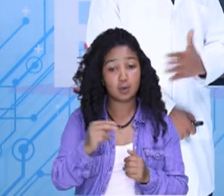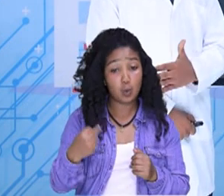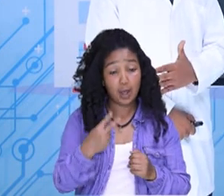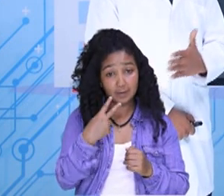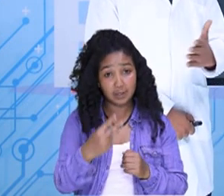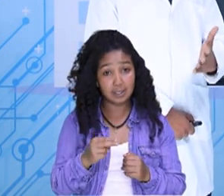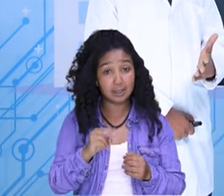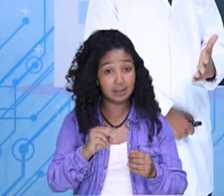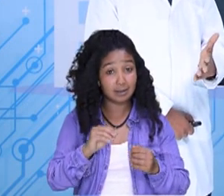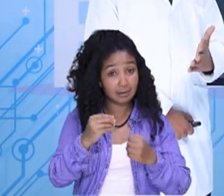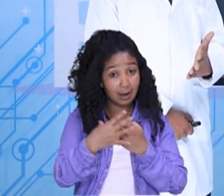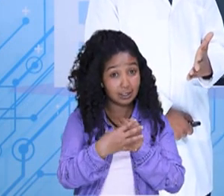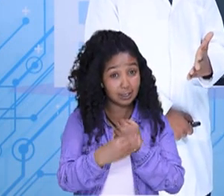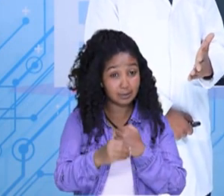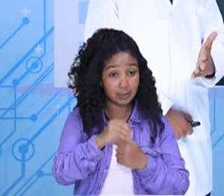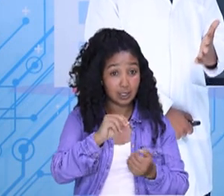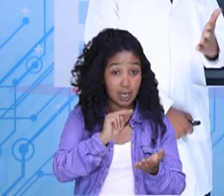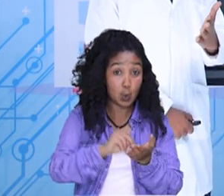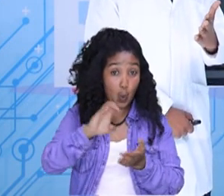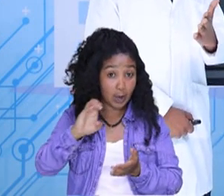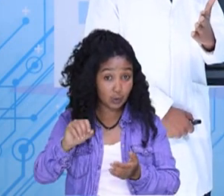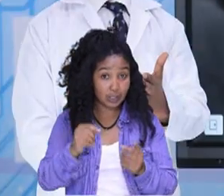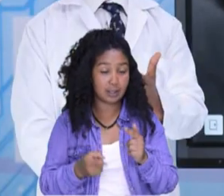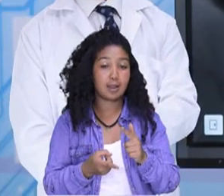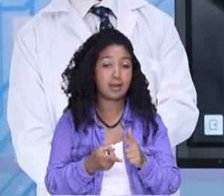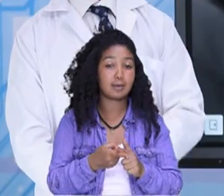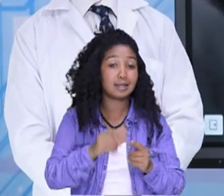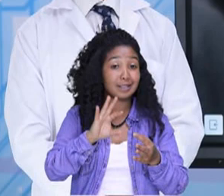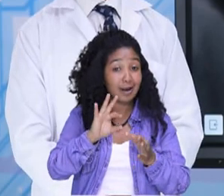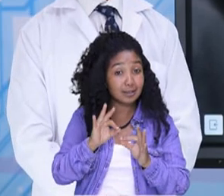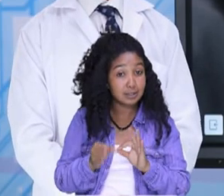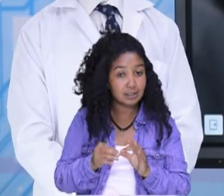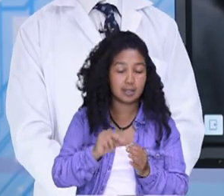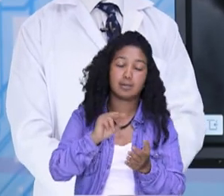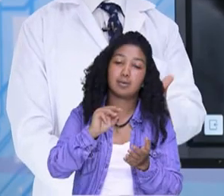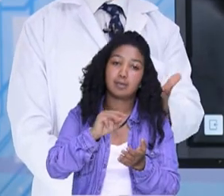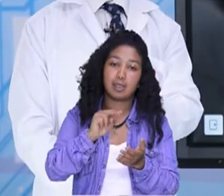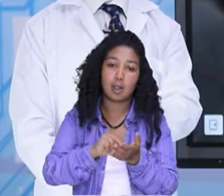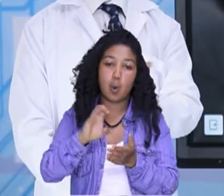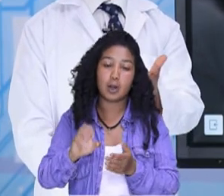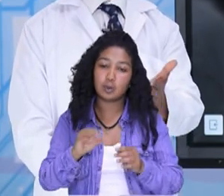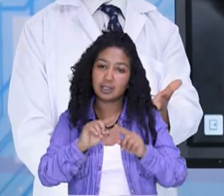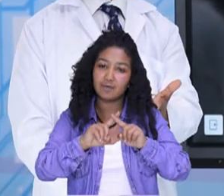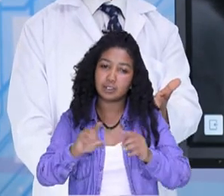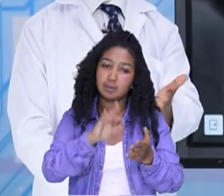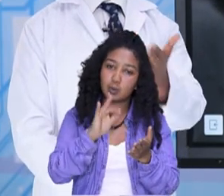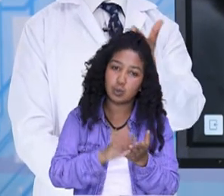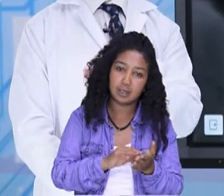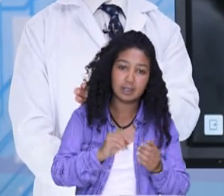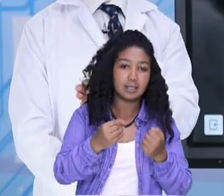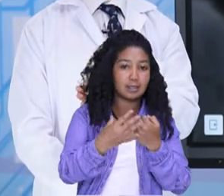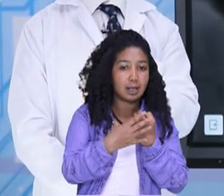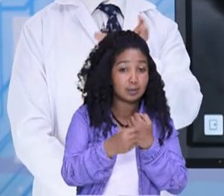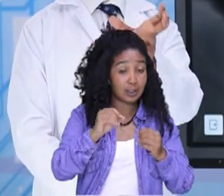And we have seen transcription in eukaryotes and translation in eukaryotes, and the difference between transcription